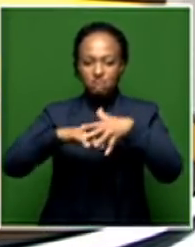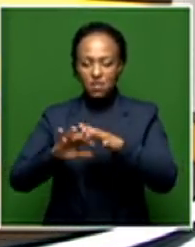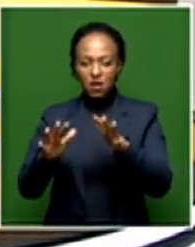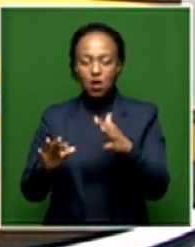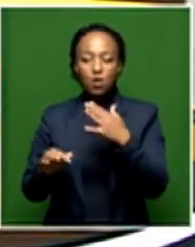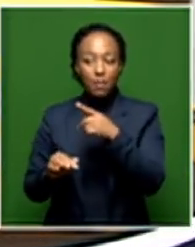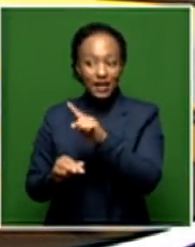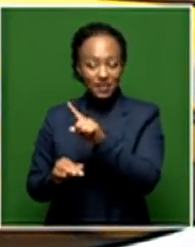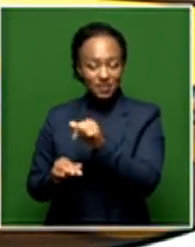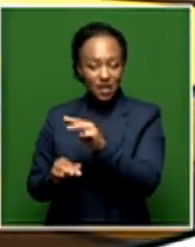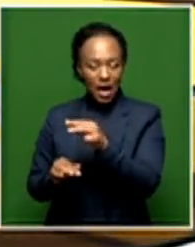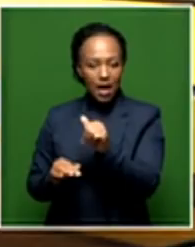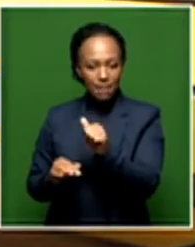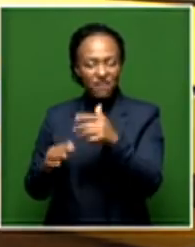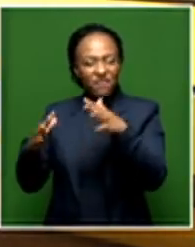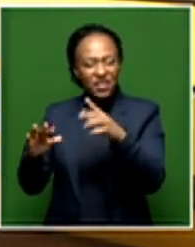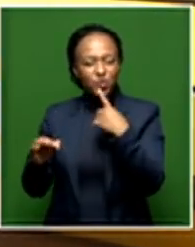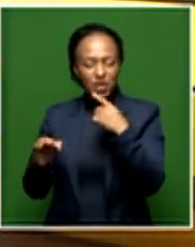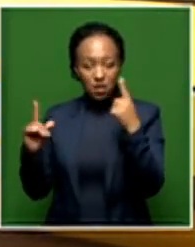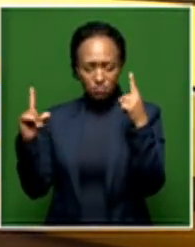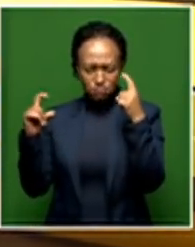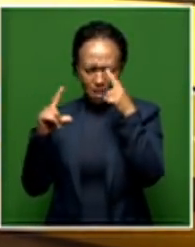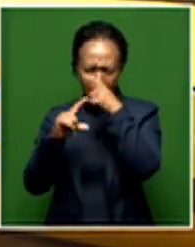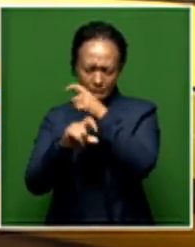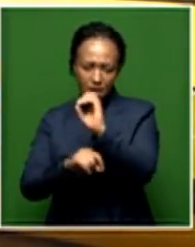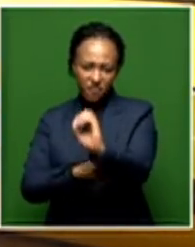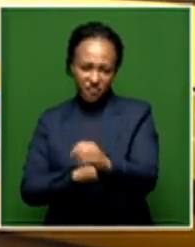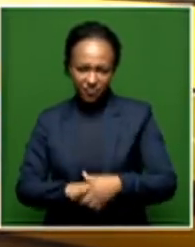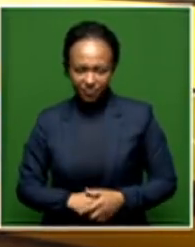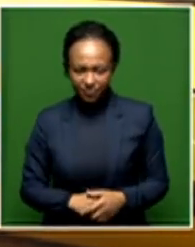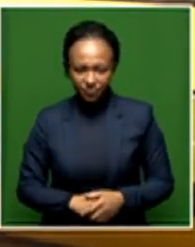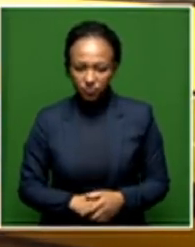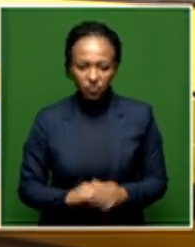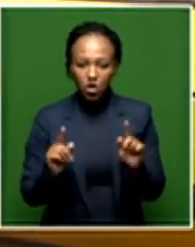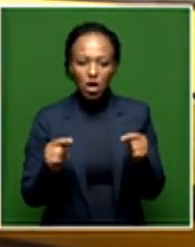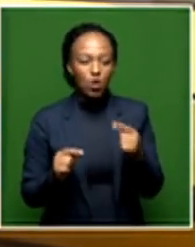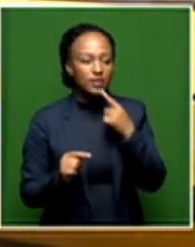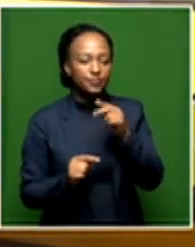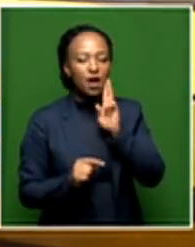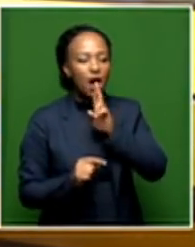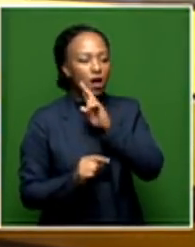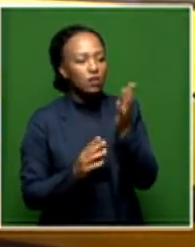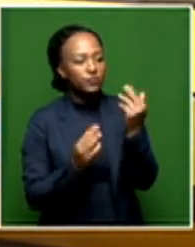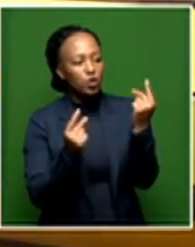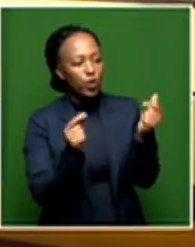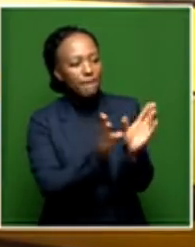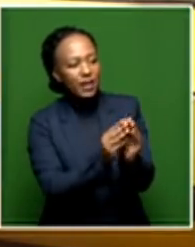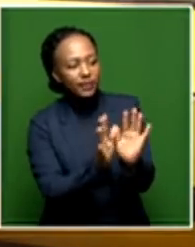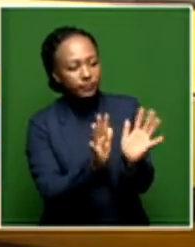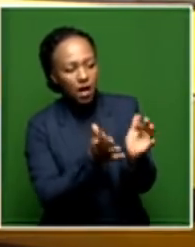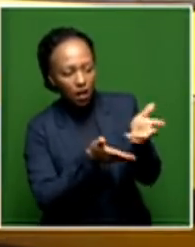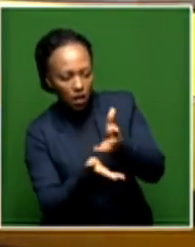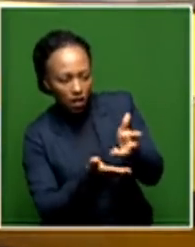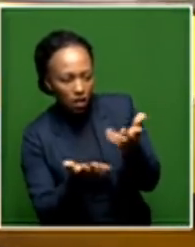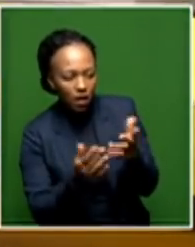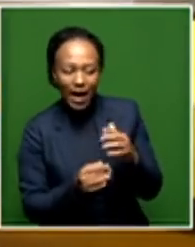it's complex, but you know, it's necessary that we understand. You can't just go to your uncles and have a quick family gathering on